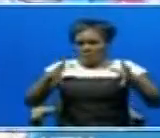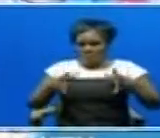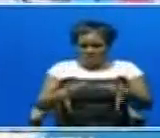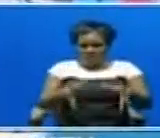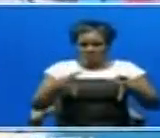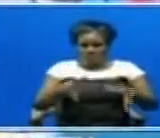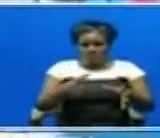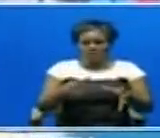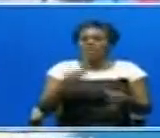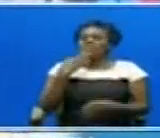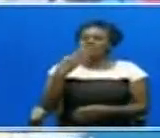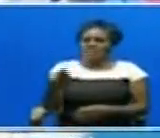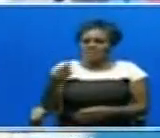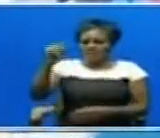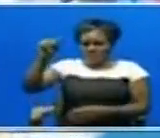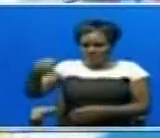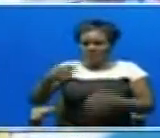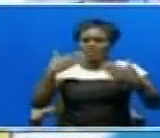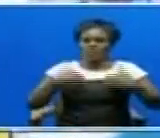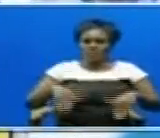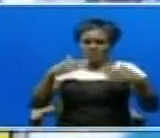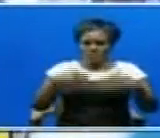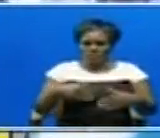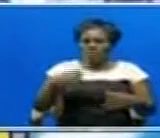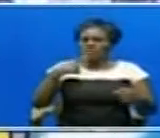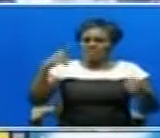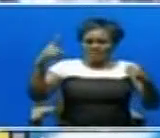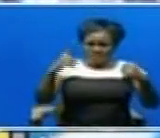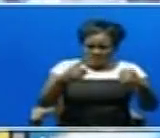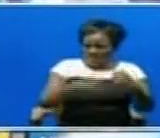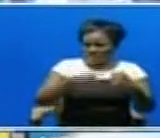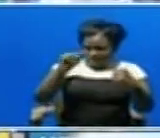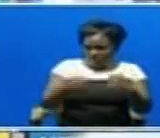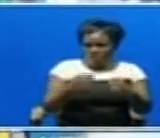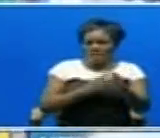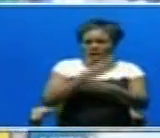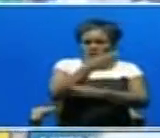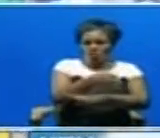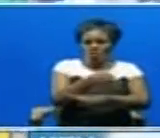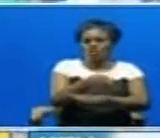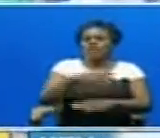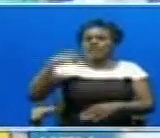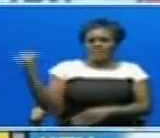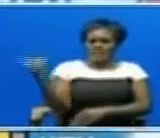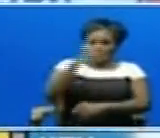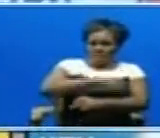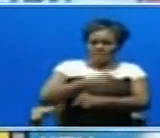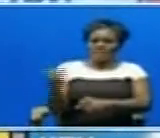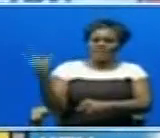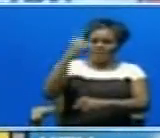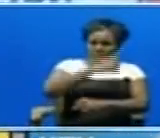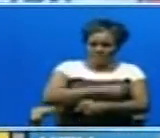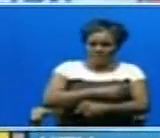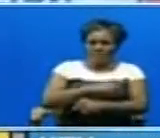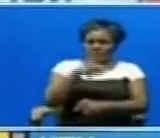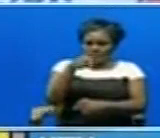to ferry 300,000 pedestrians and 6,000 cars across the Likoni Channel on a daily basis. The